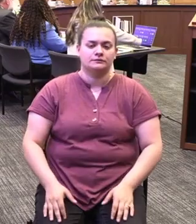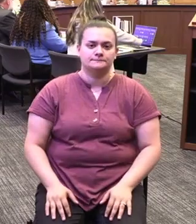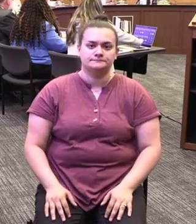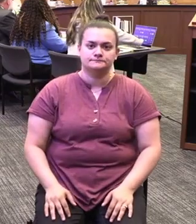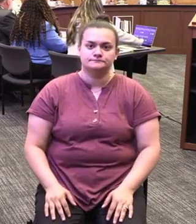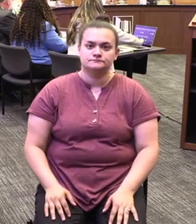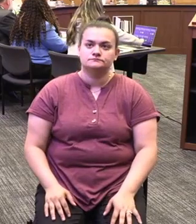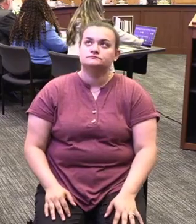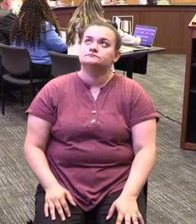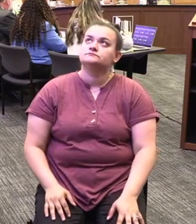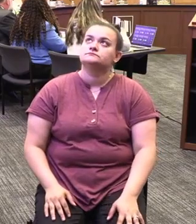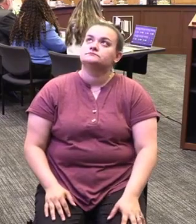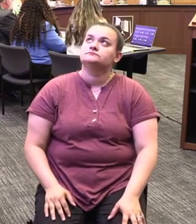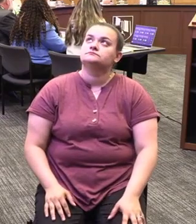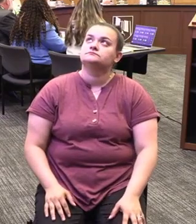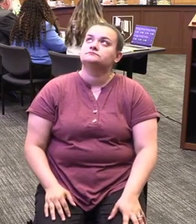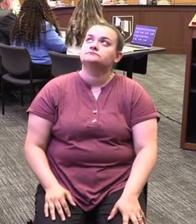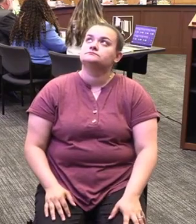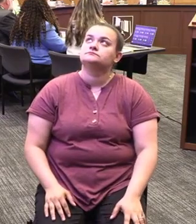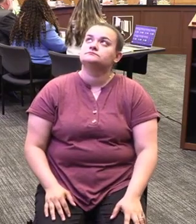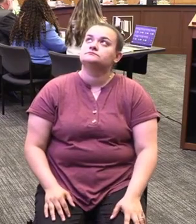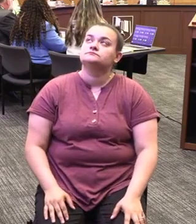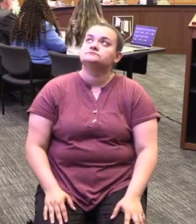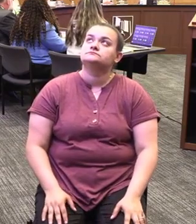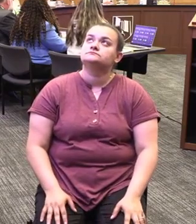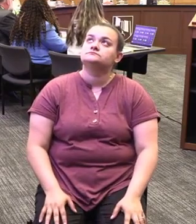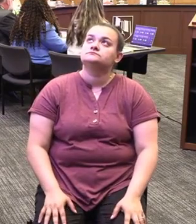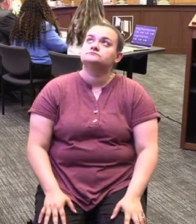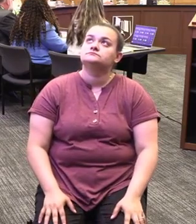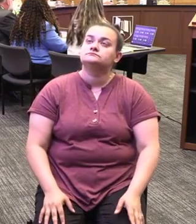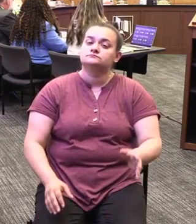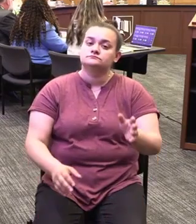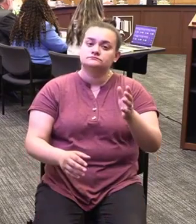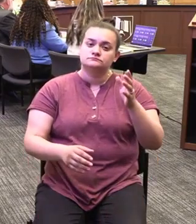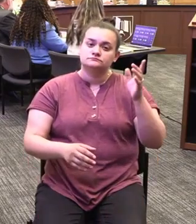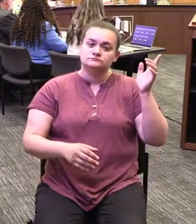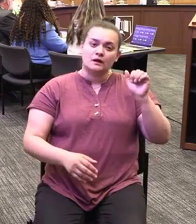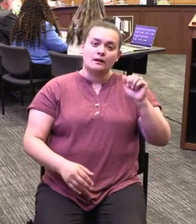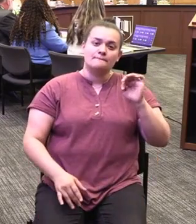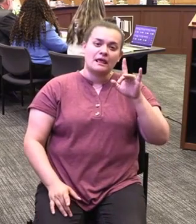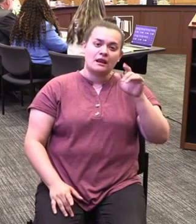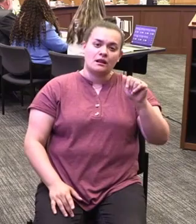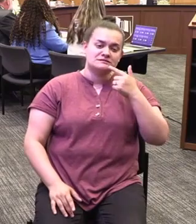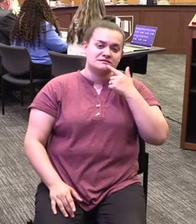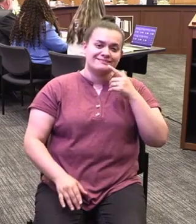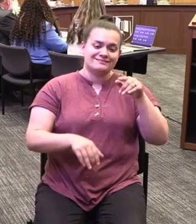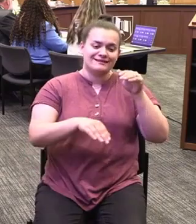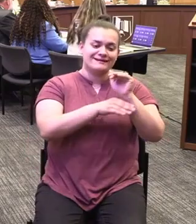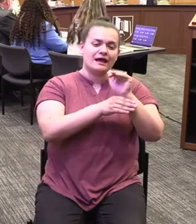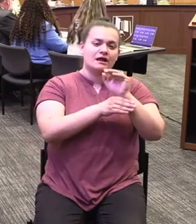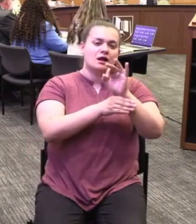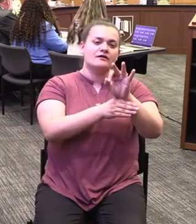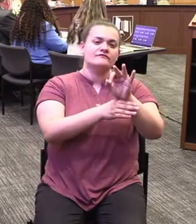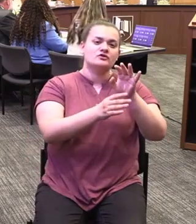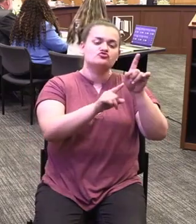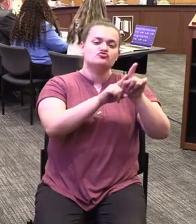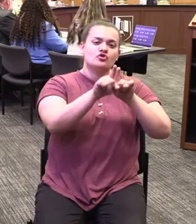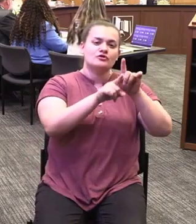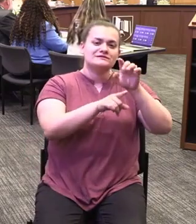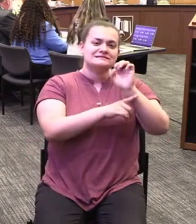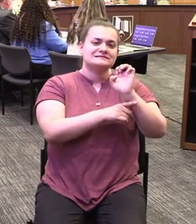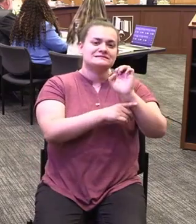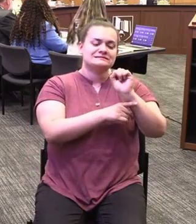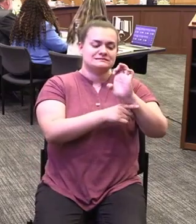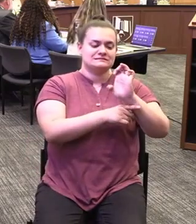right. So Amanda mentioned earlier about the Night of Stars coming up in September 1st. And I asked